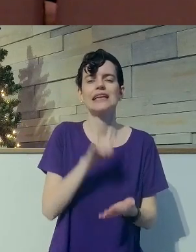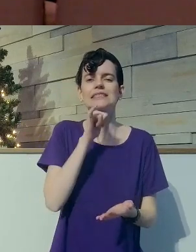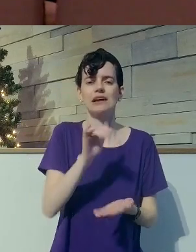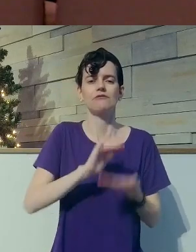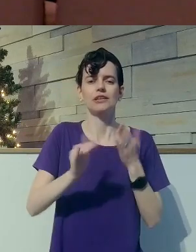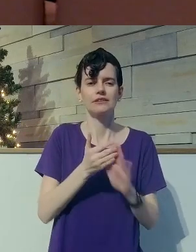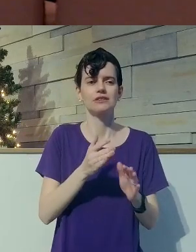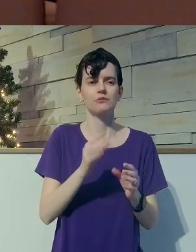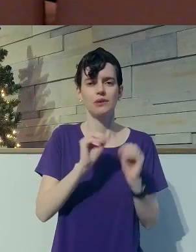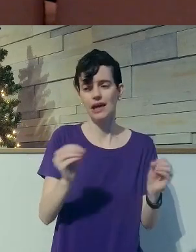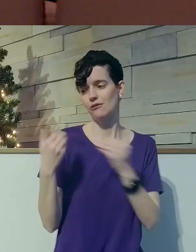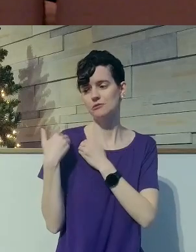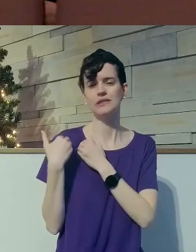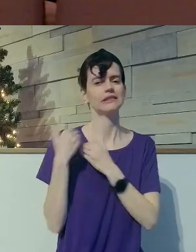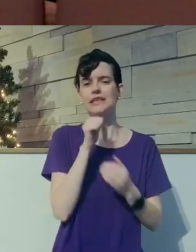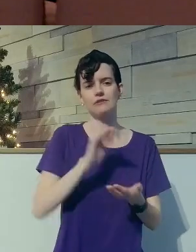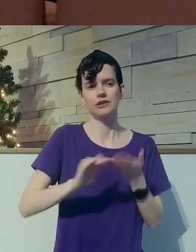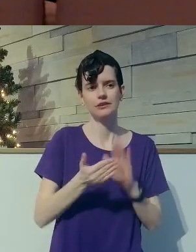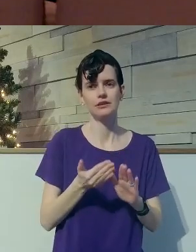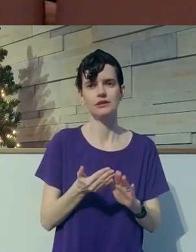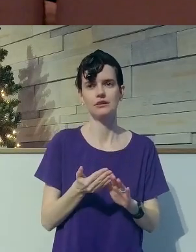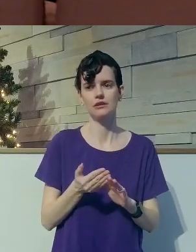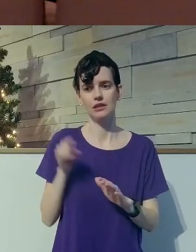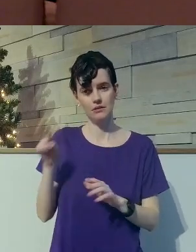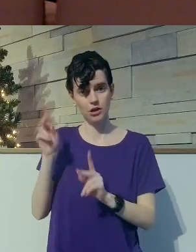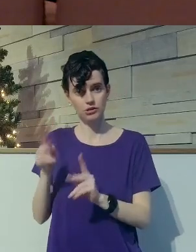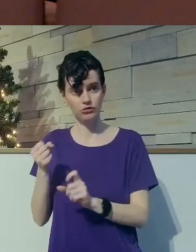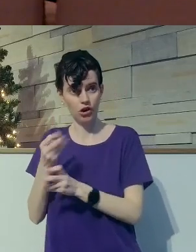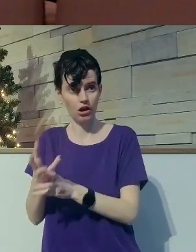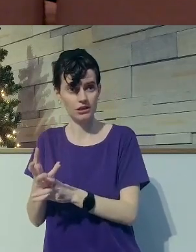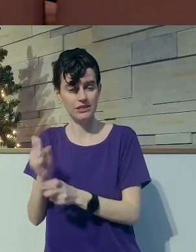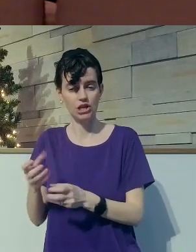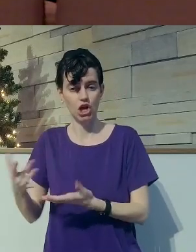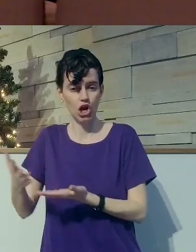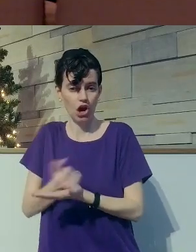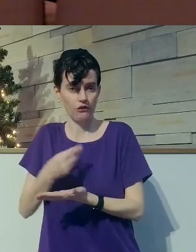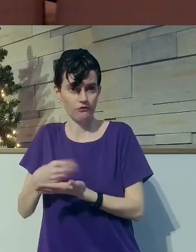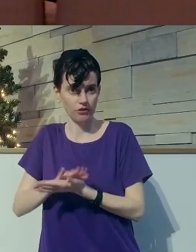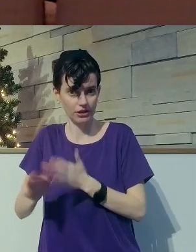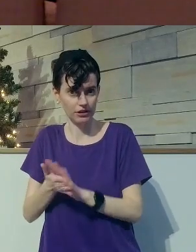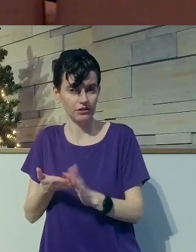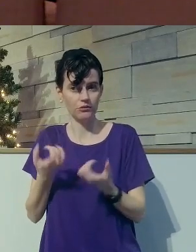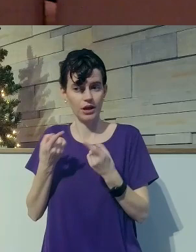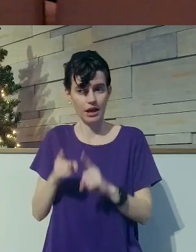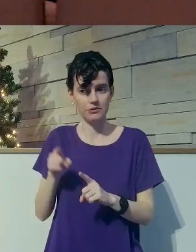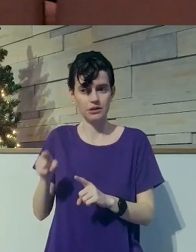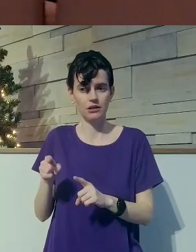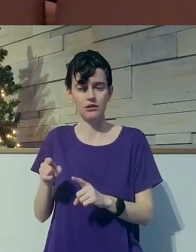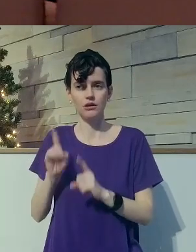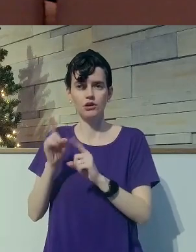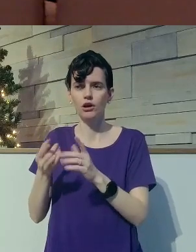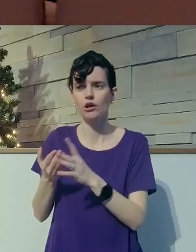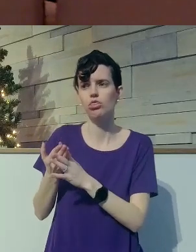work. Second way is that the perpetrator must earn his or her forgiveness. Once the perpetrator has